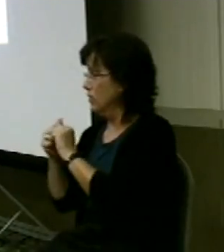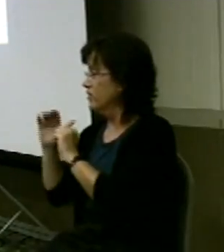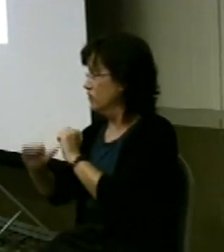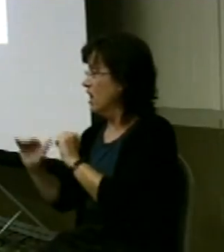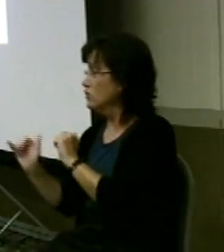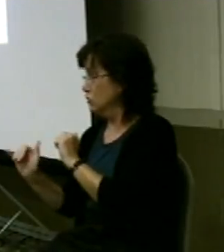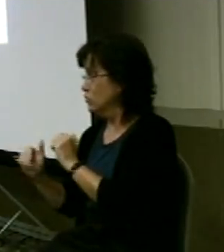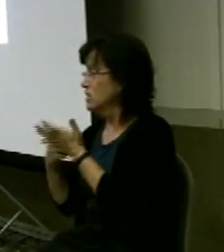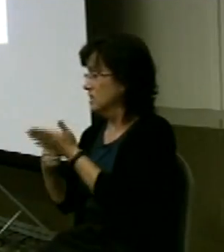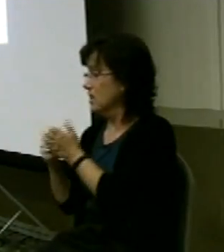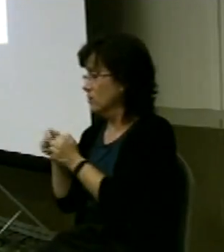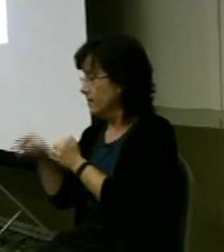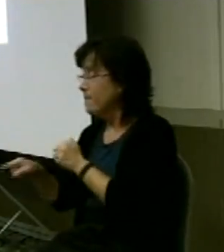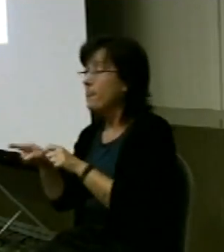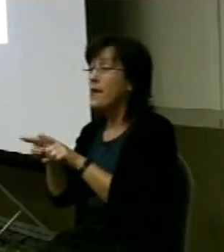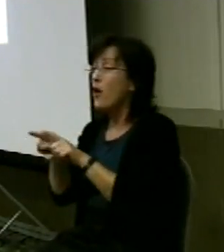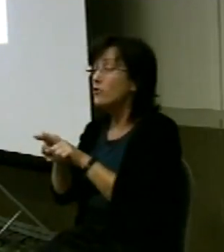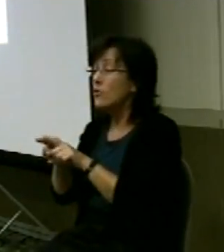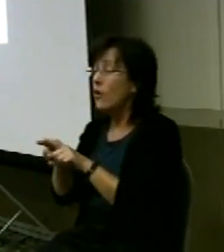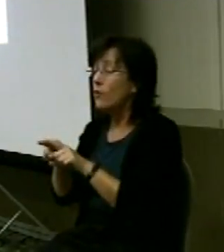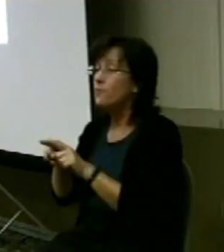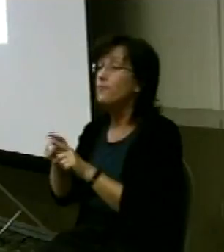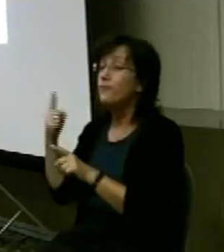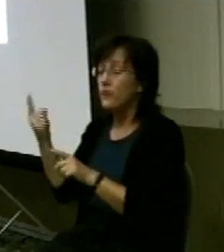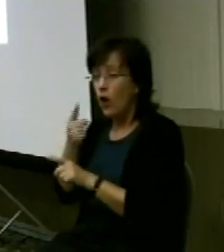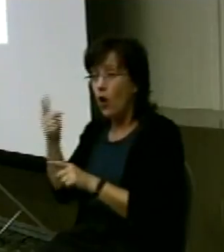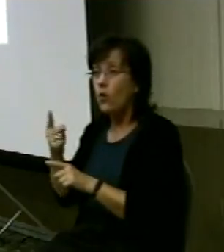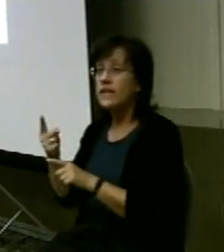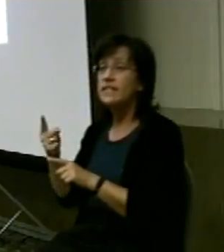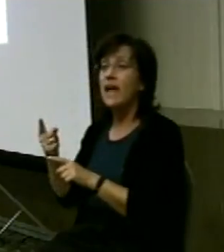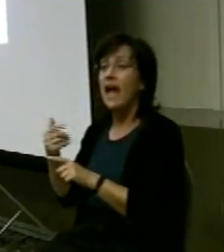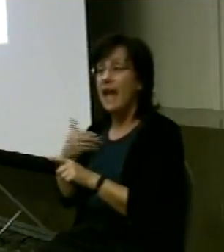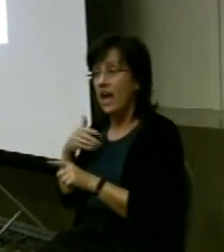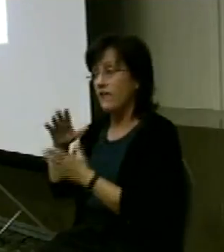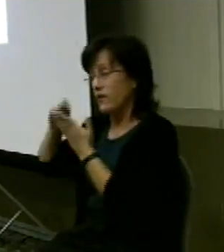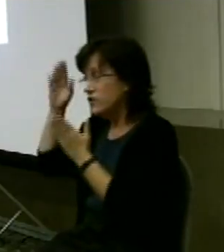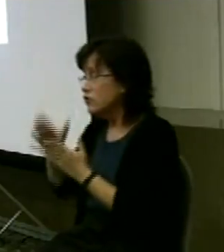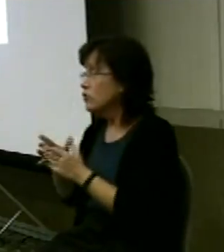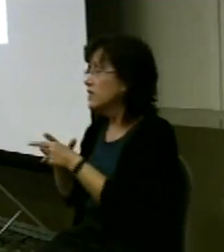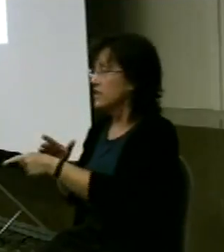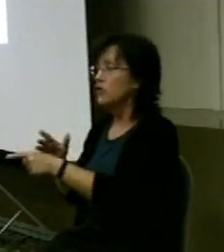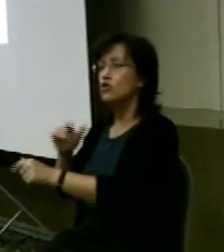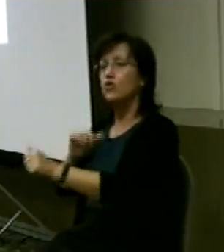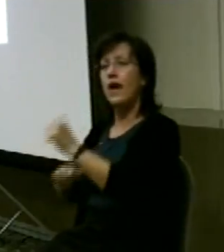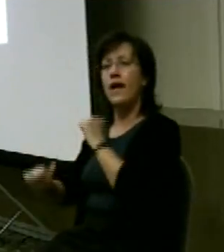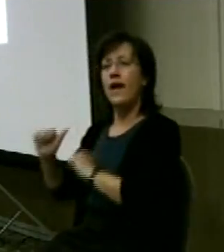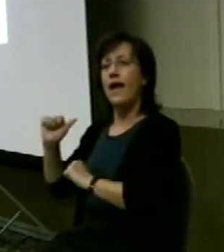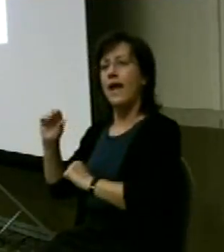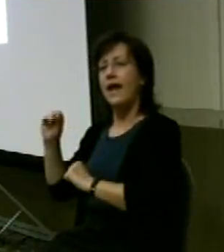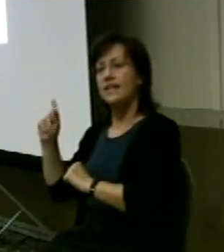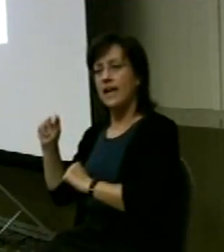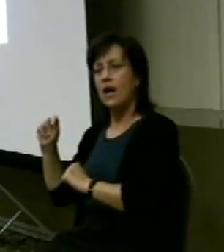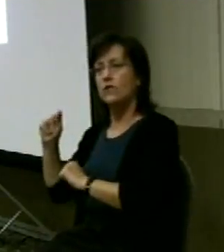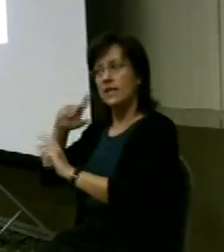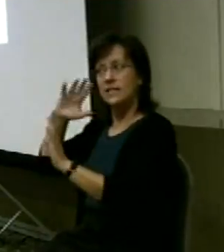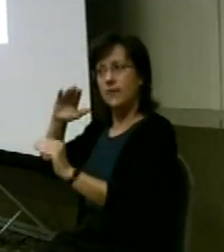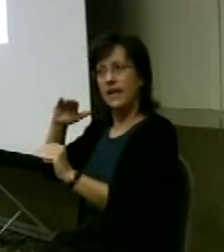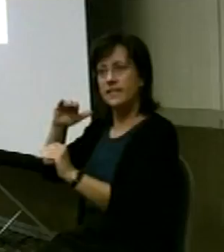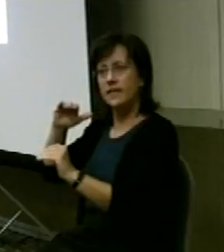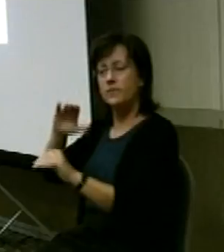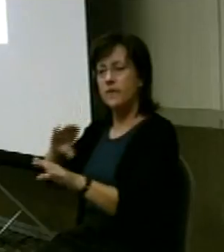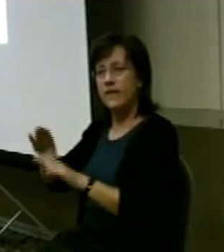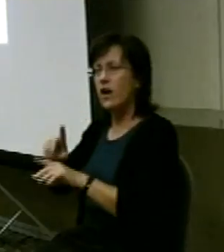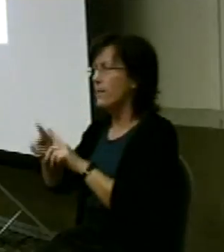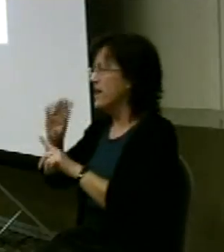is always have your student act out the expected or the desired behavior, but never, ever, ever let them